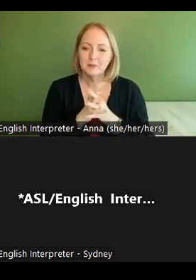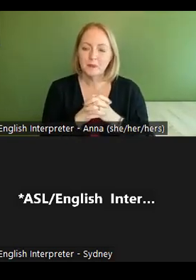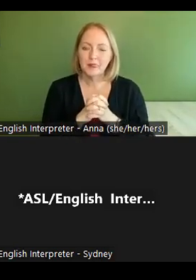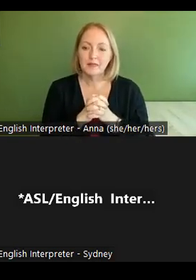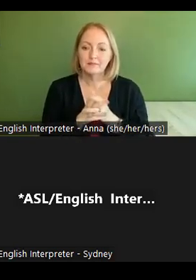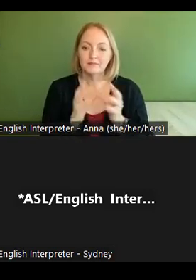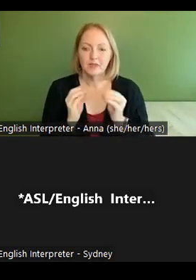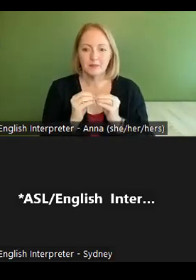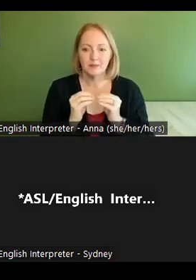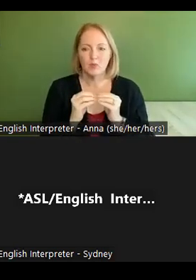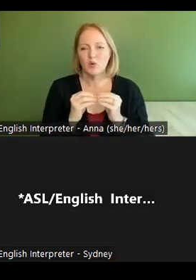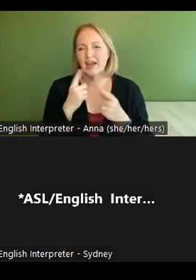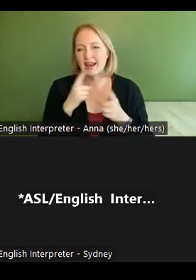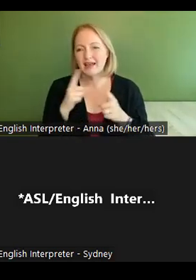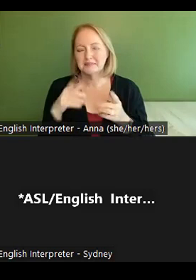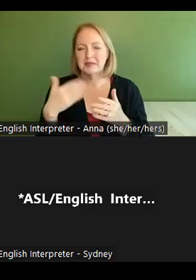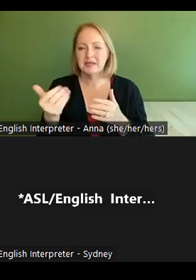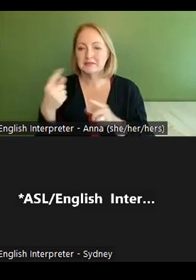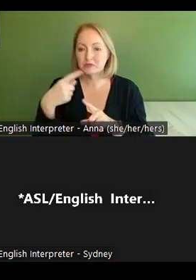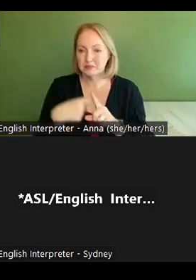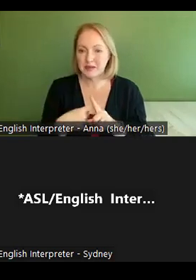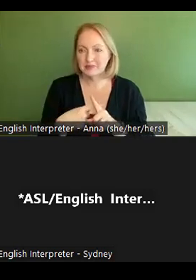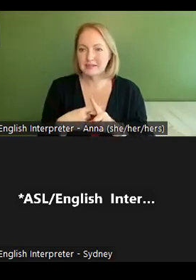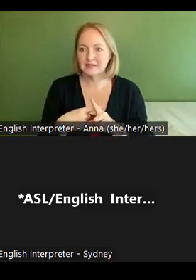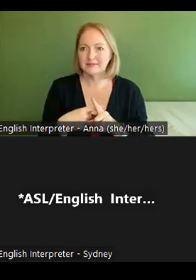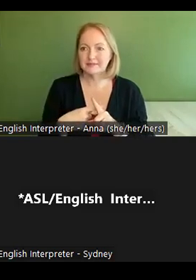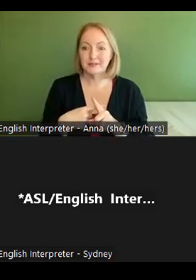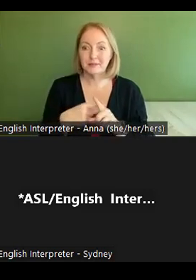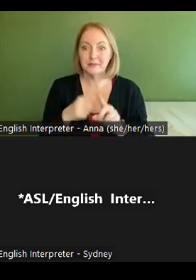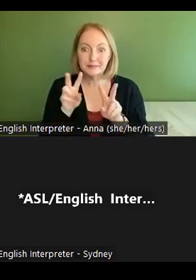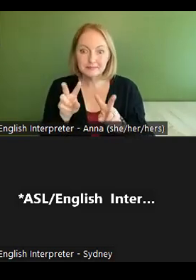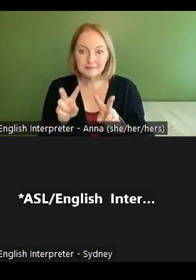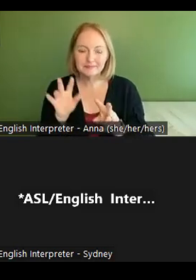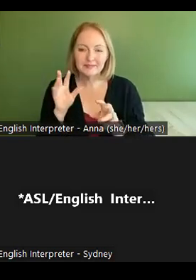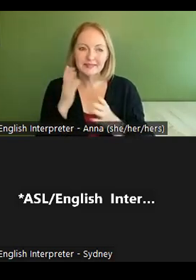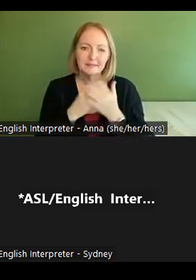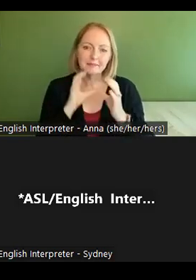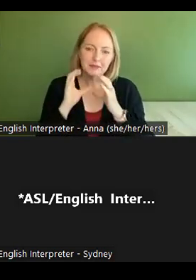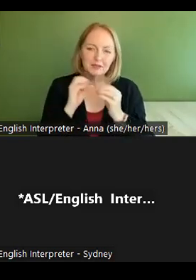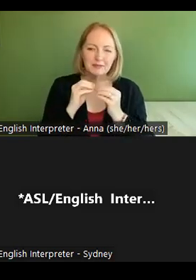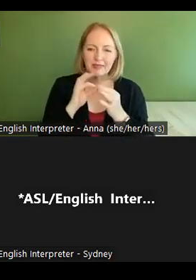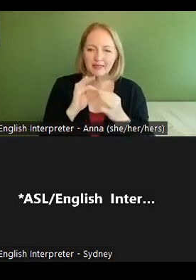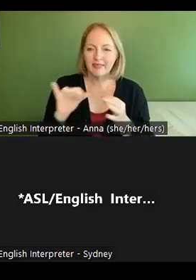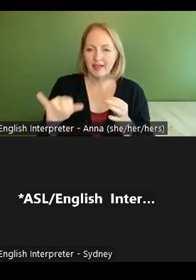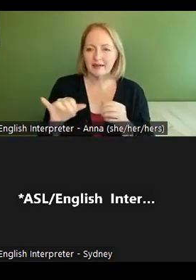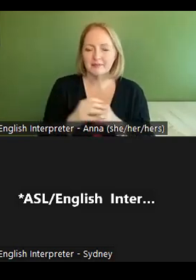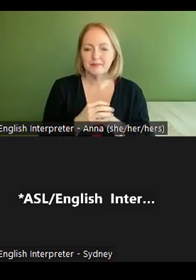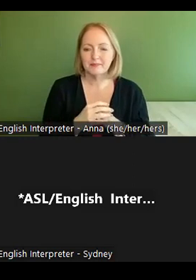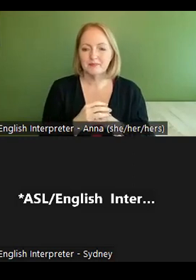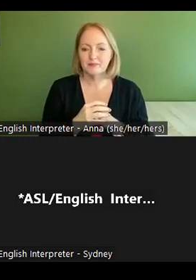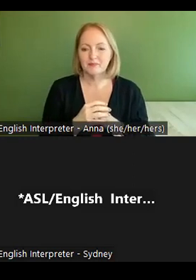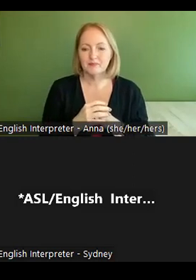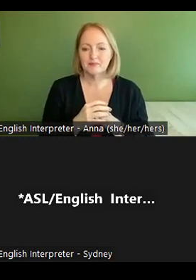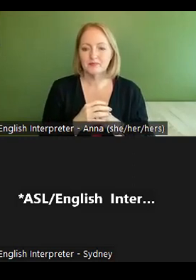More to come on that over the next couple of months. So be on the lookout for some communication there.